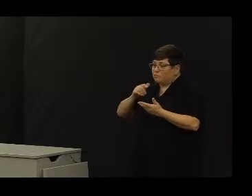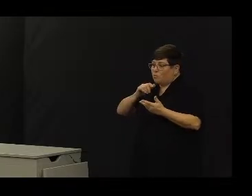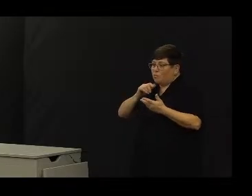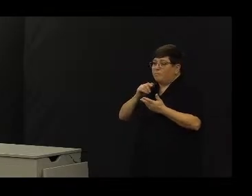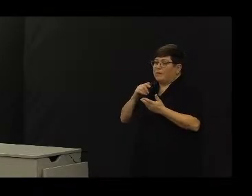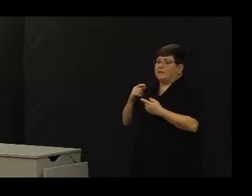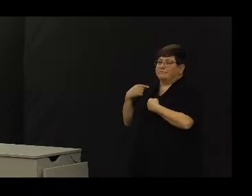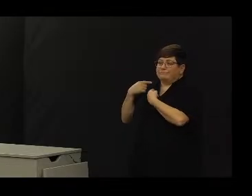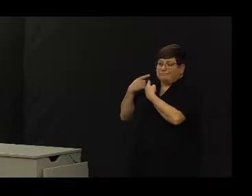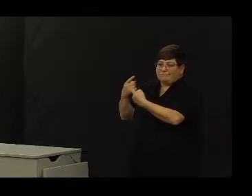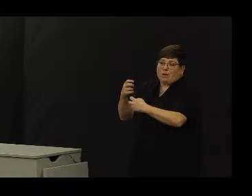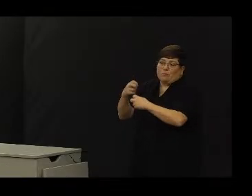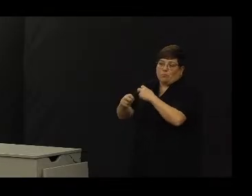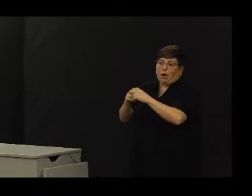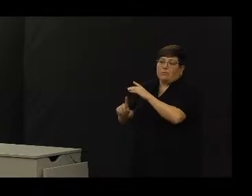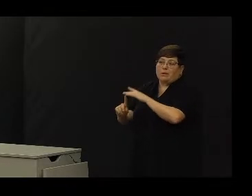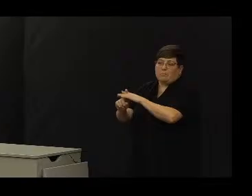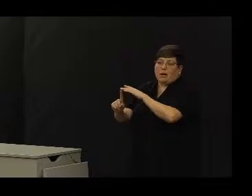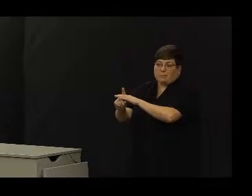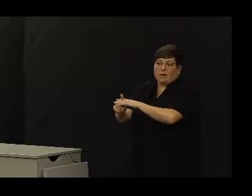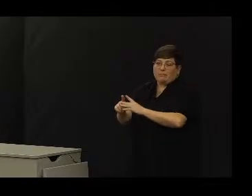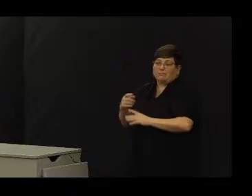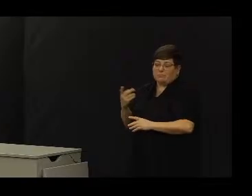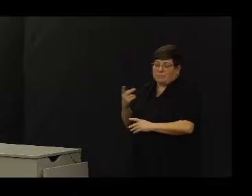an ongoing problem we've noticed.